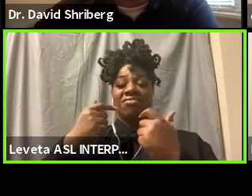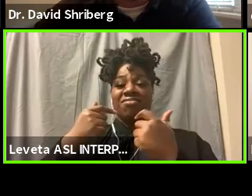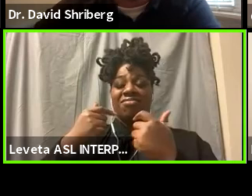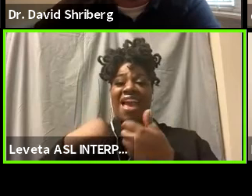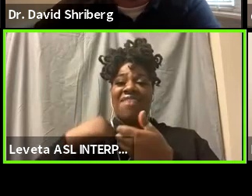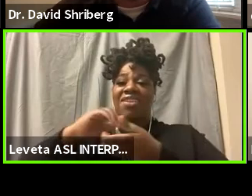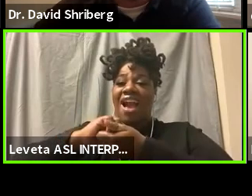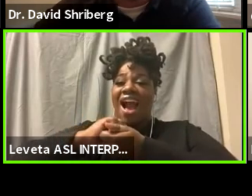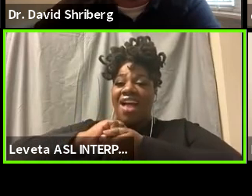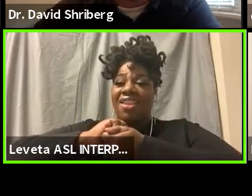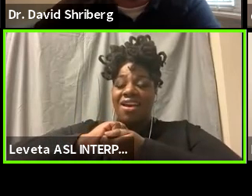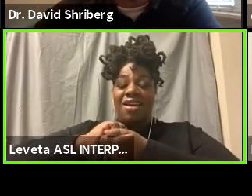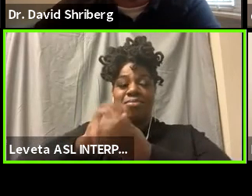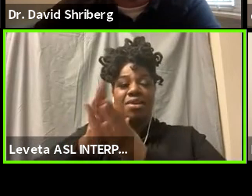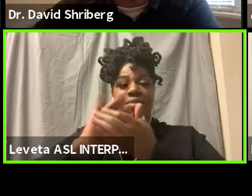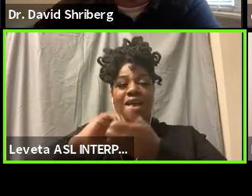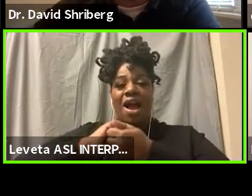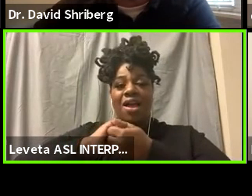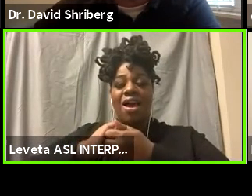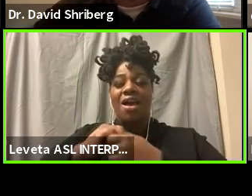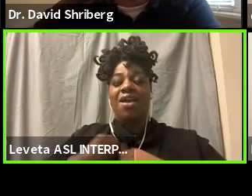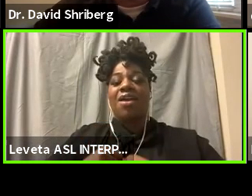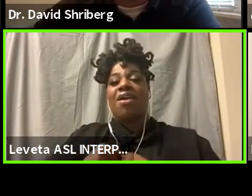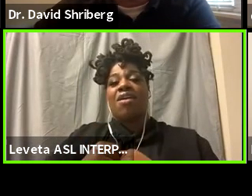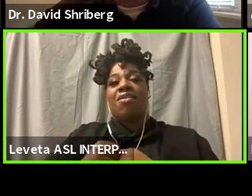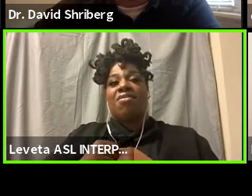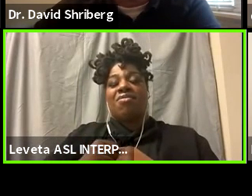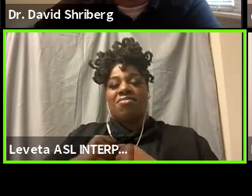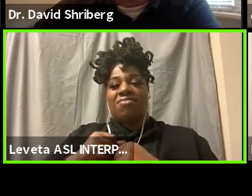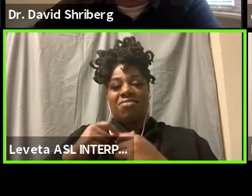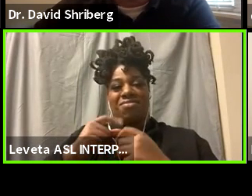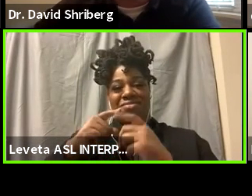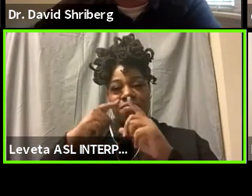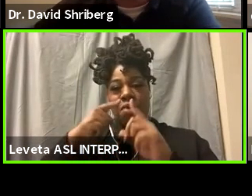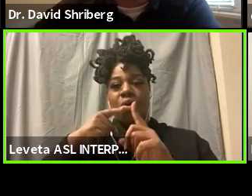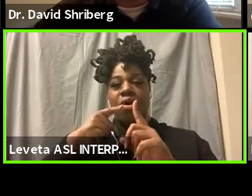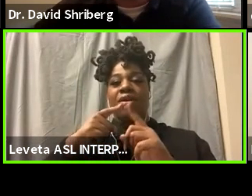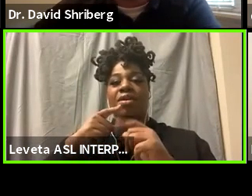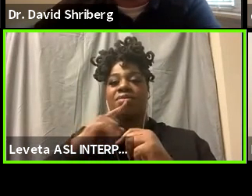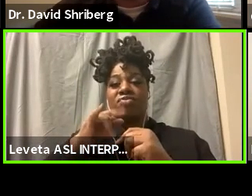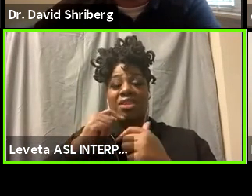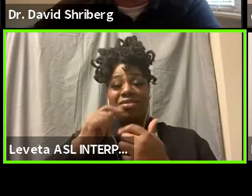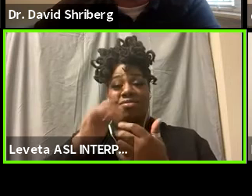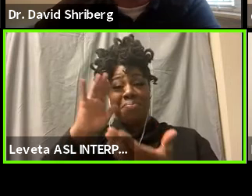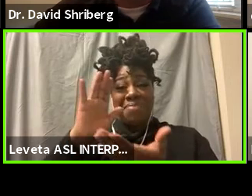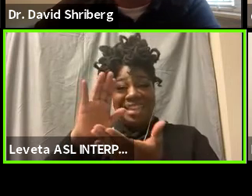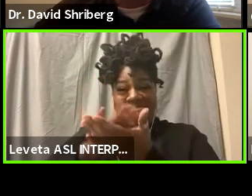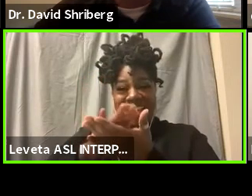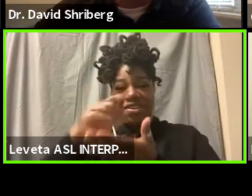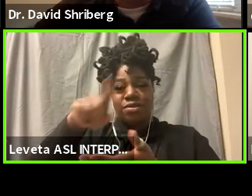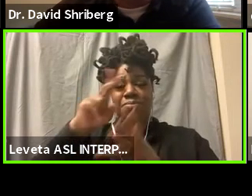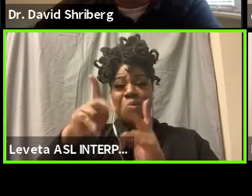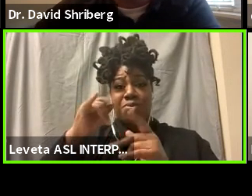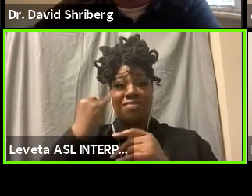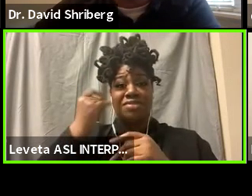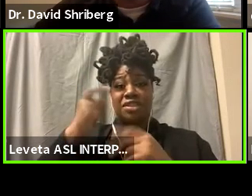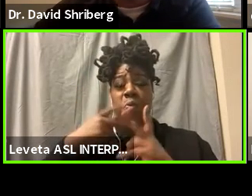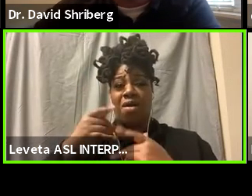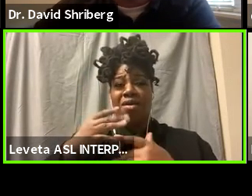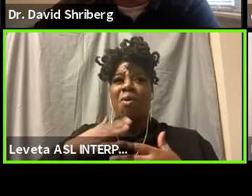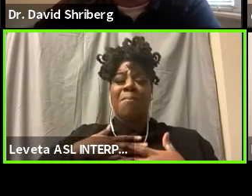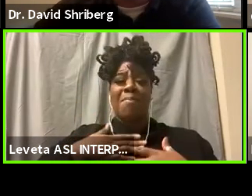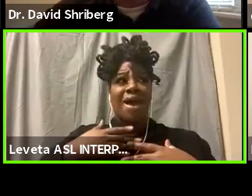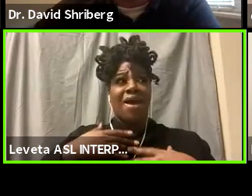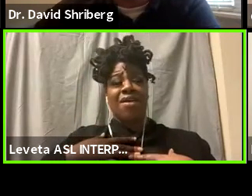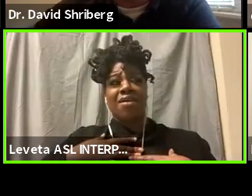forms. I think one of the foundational steps is believing people, right? When people explain to you their pain, when people